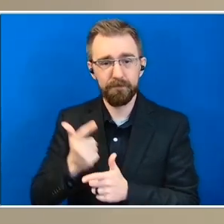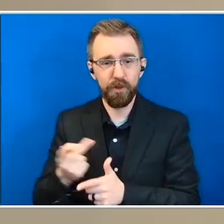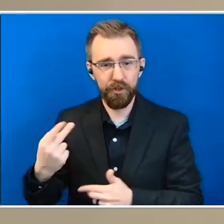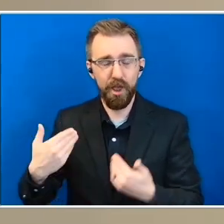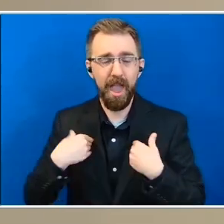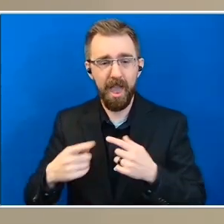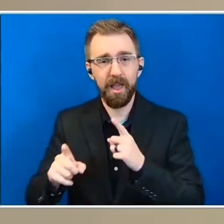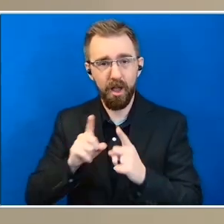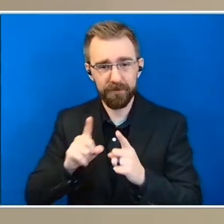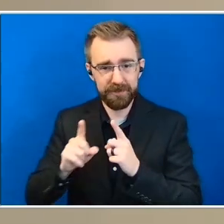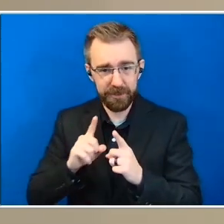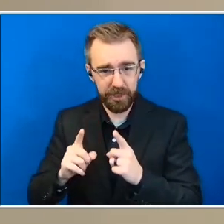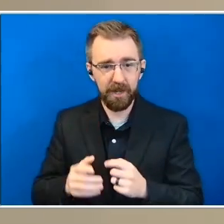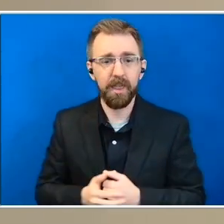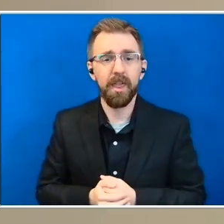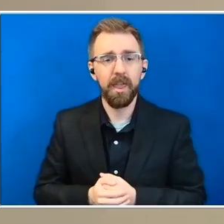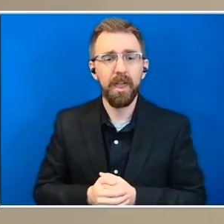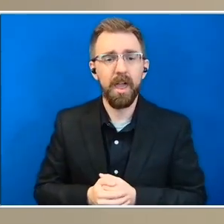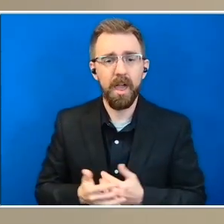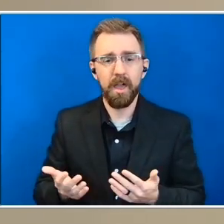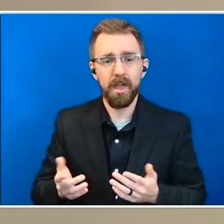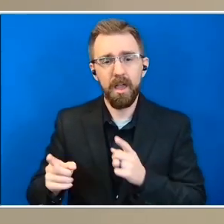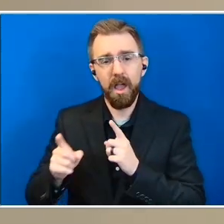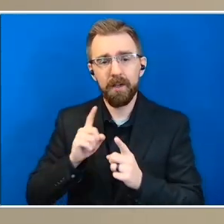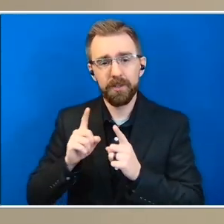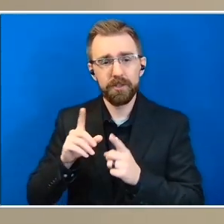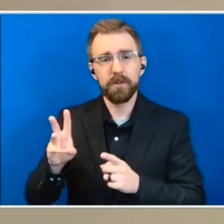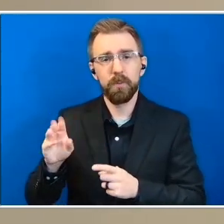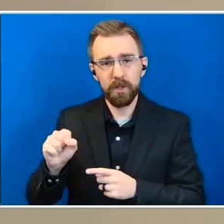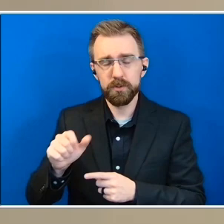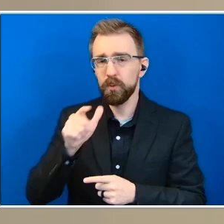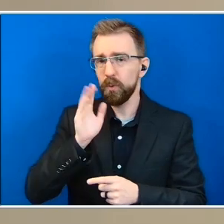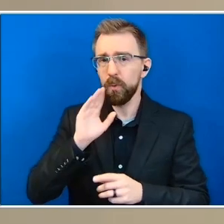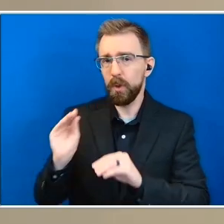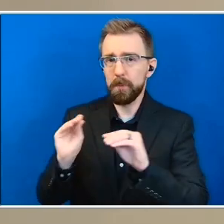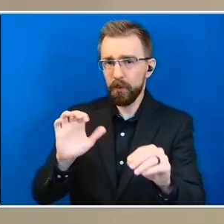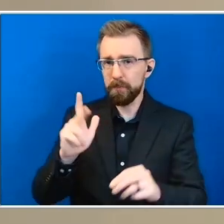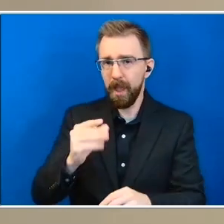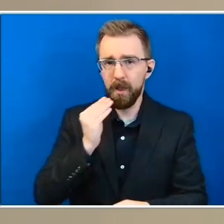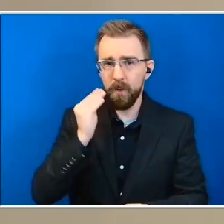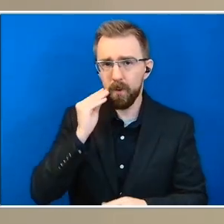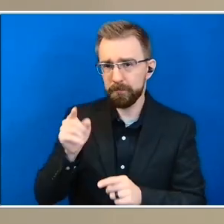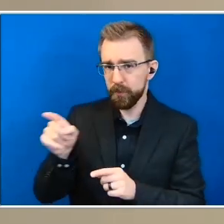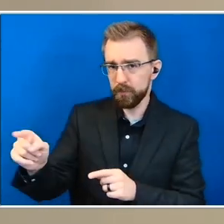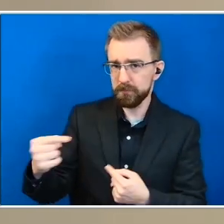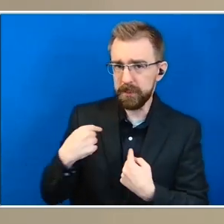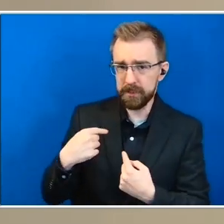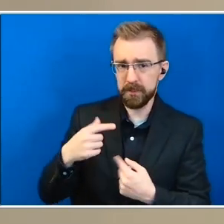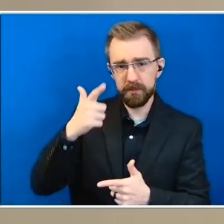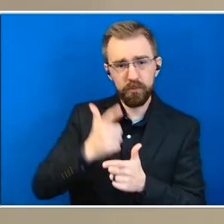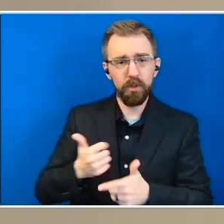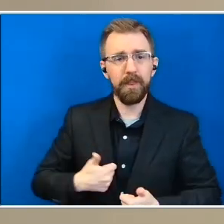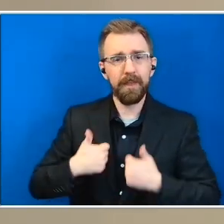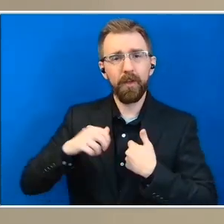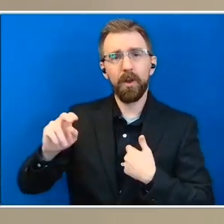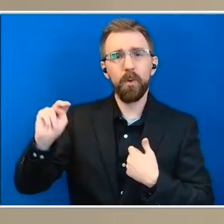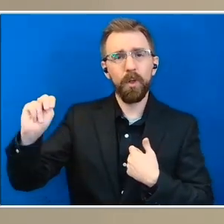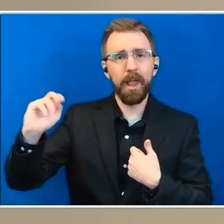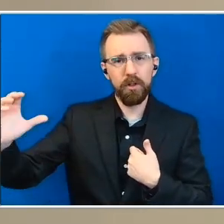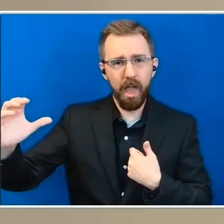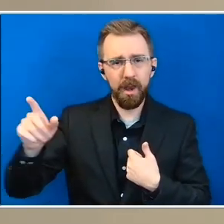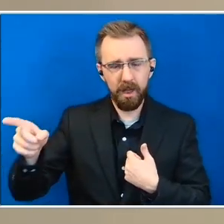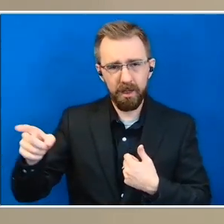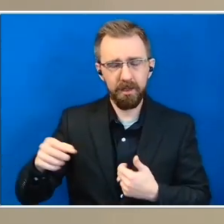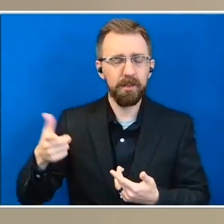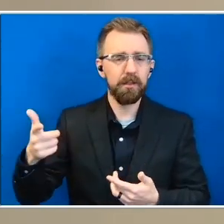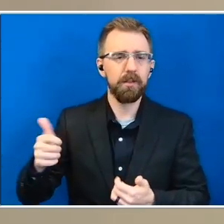conversation. The conversation was who was going to move back home. My brother was living in North Carolina, working